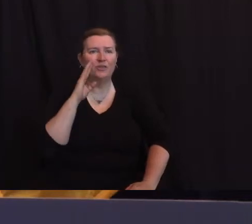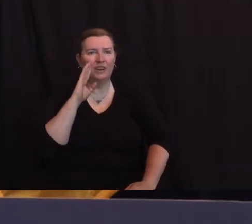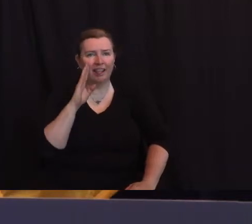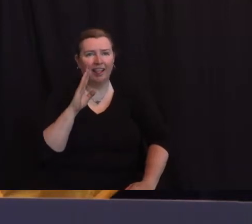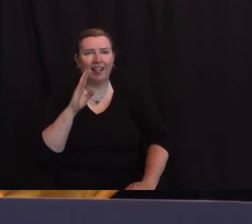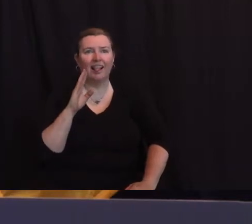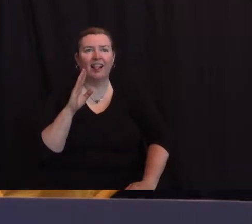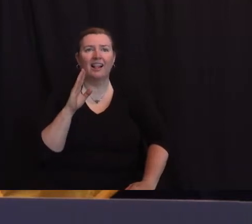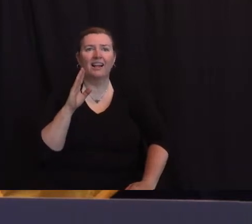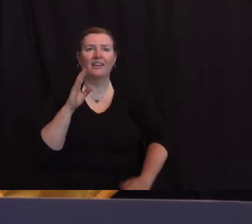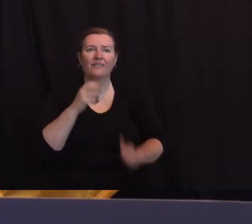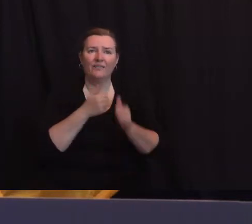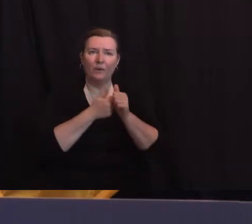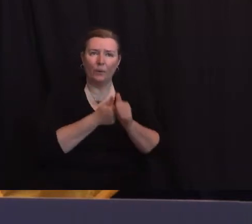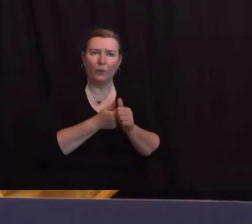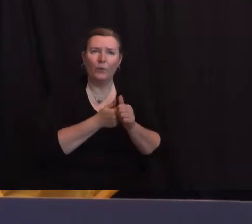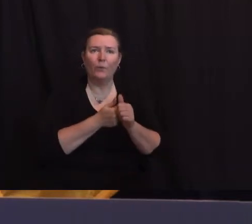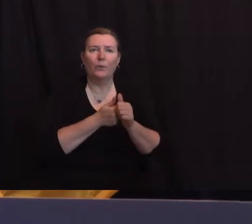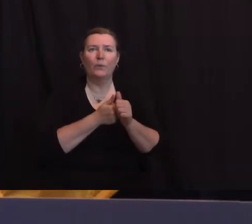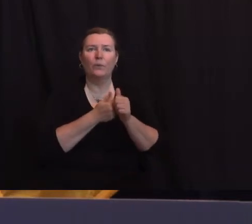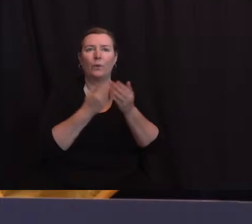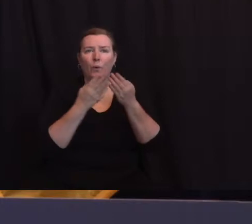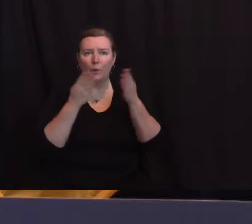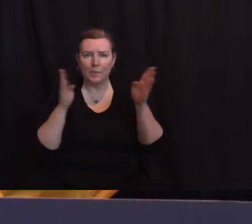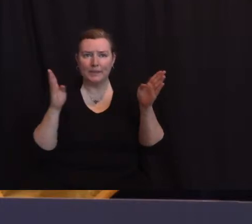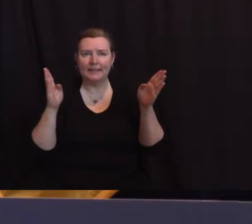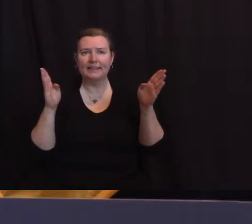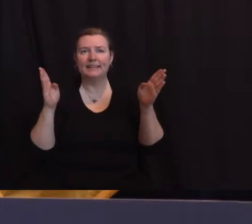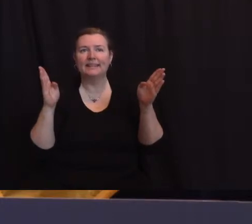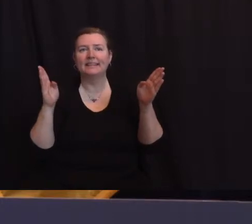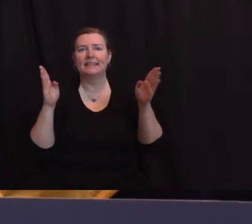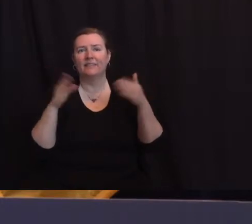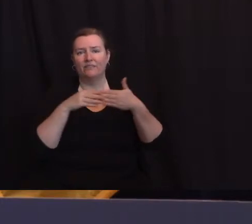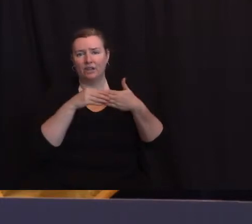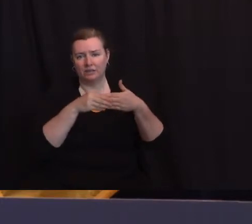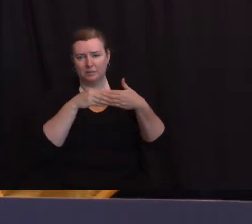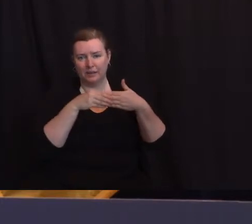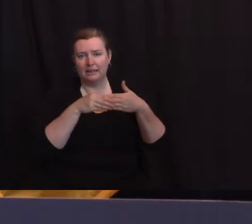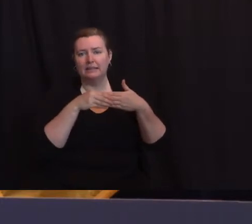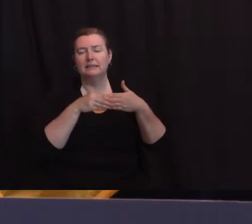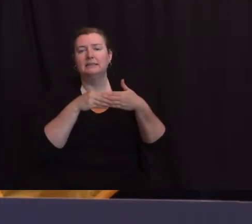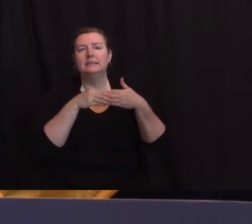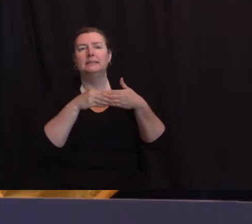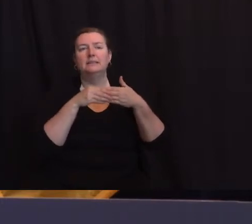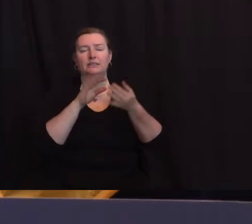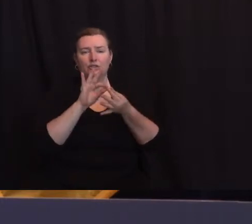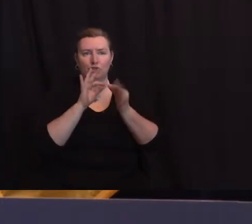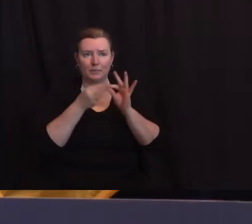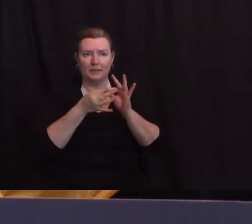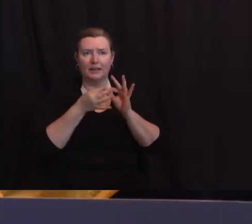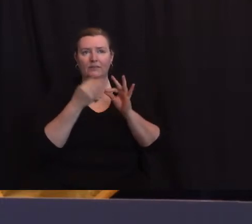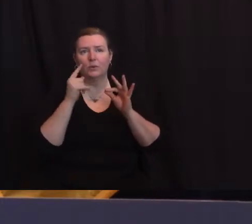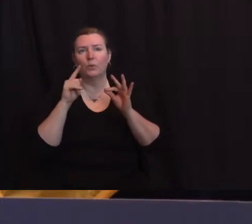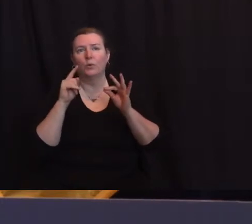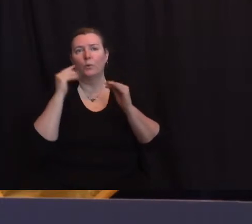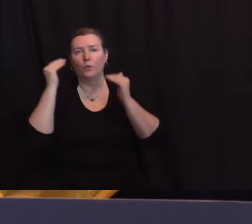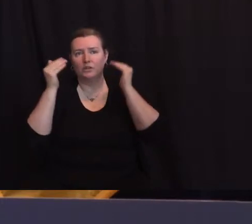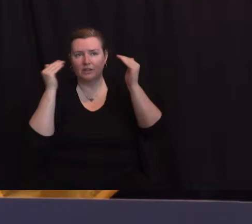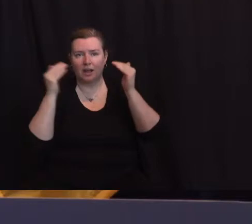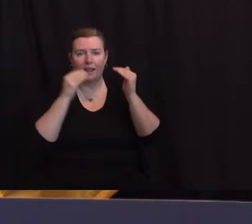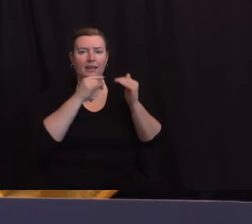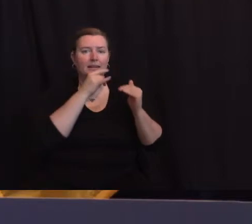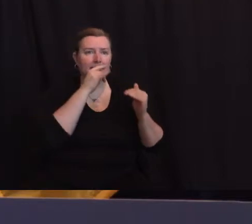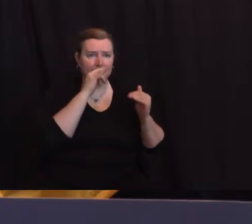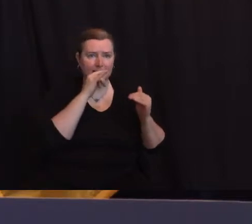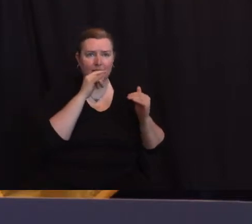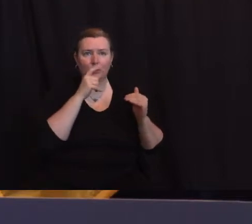a pretty liberal and open interpretation for kids and staff who are vaccinated. I think both indoors and outdoors,